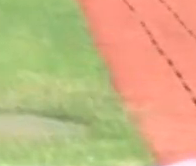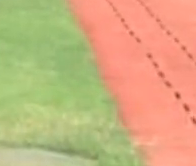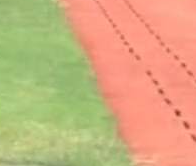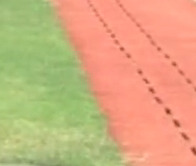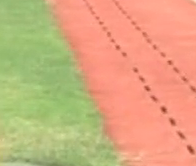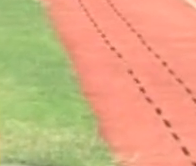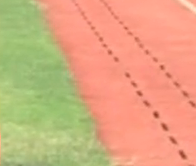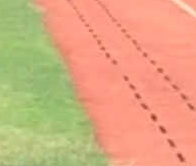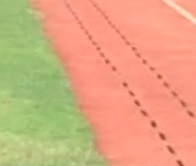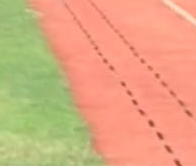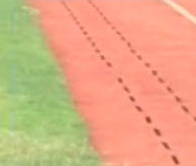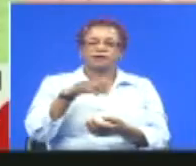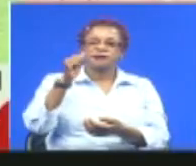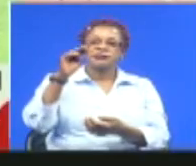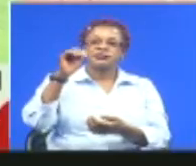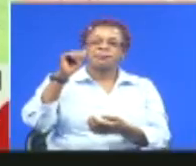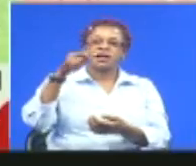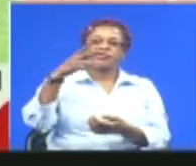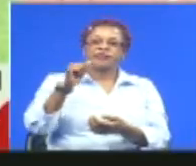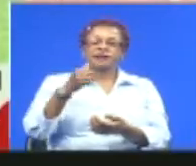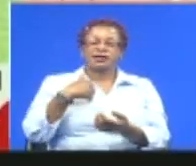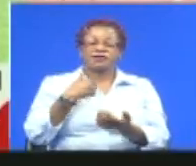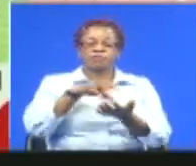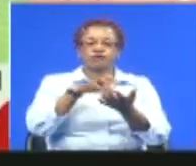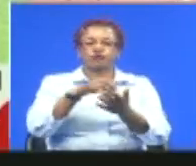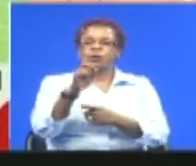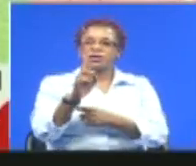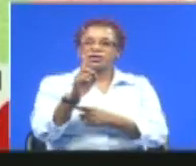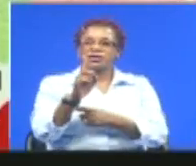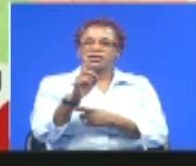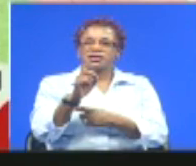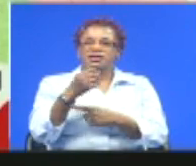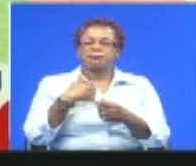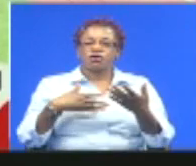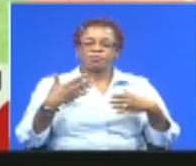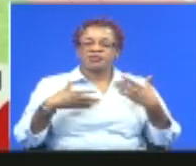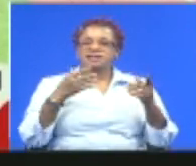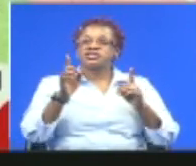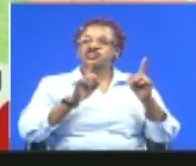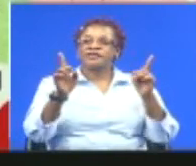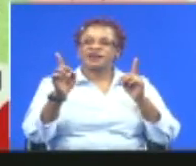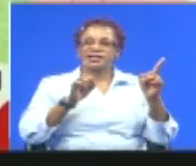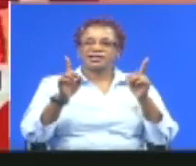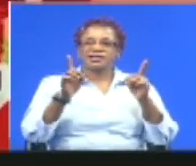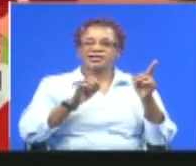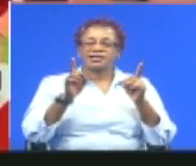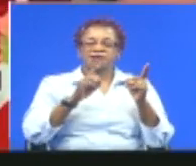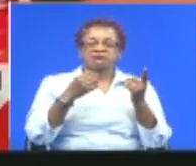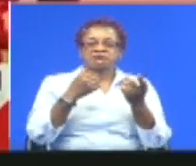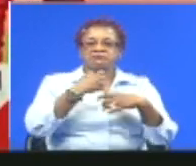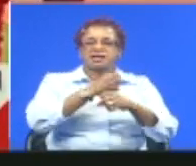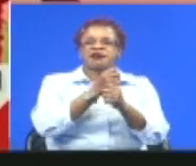I'm Samantha Akinyi. I play position one. My hobbies are traveling and making friends.